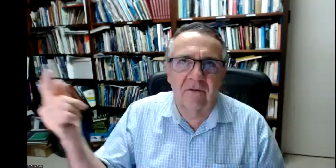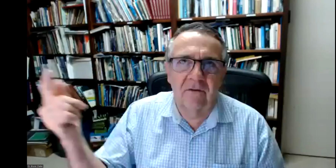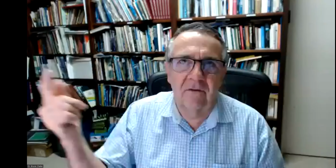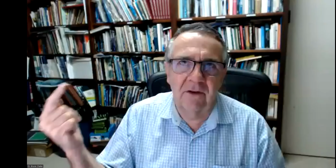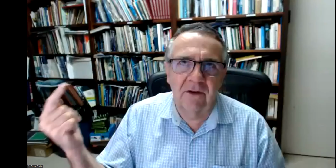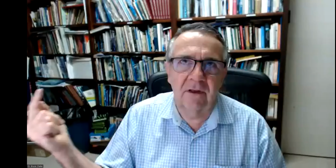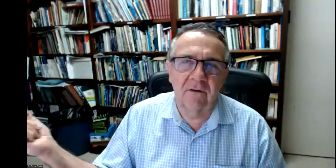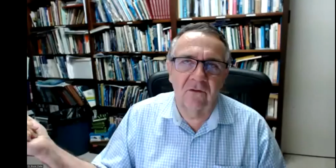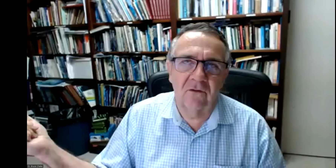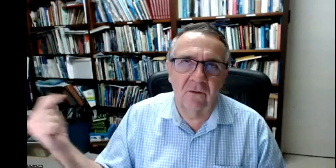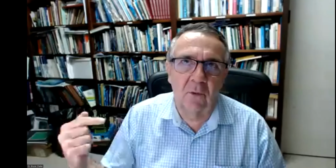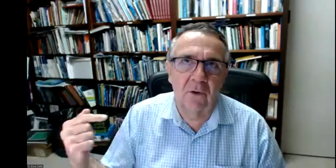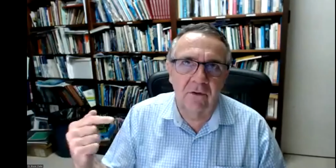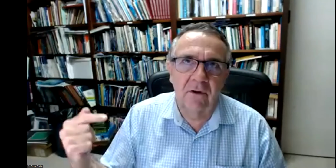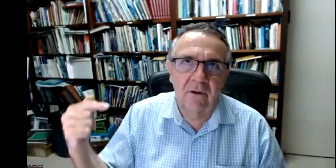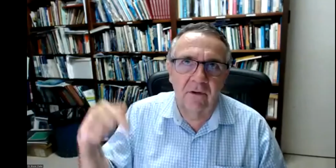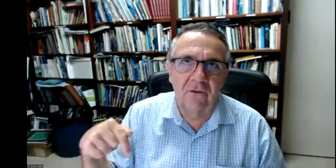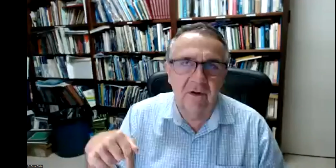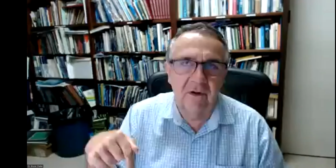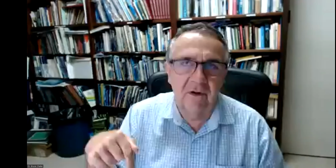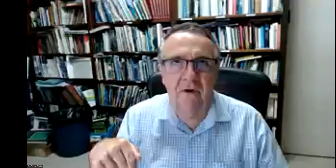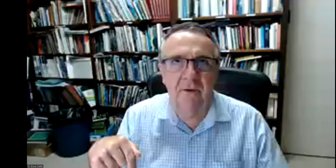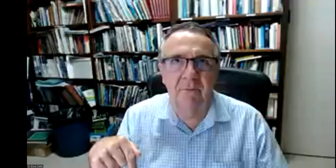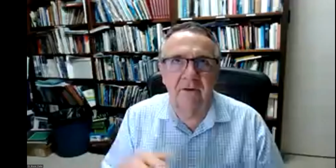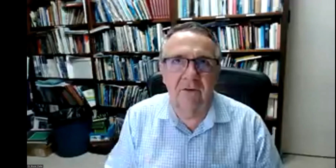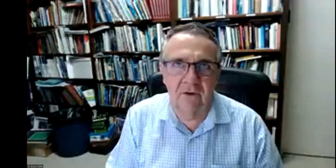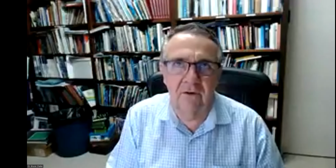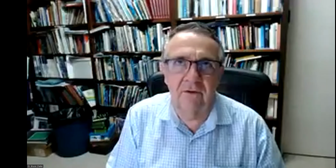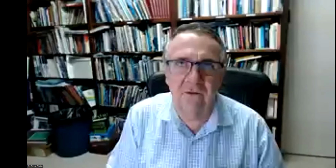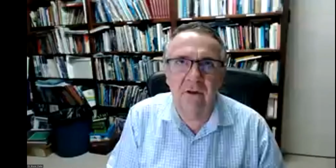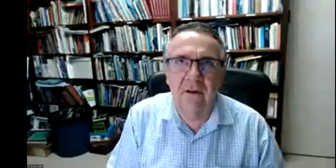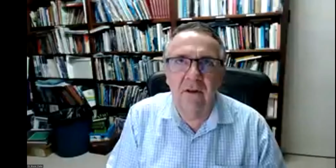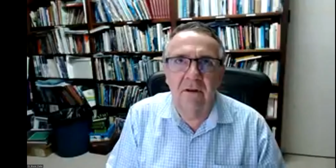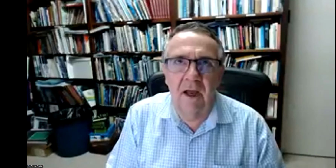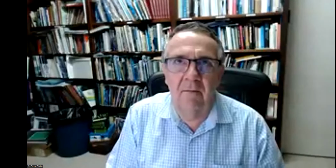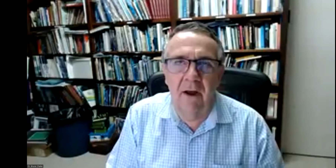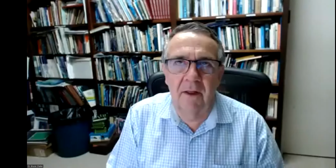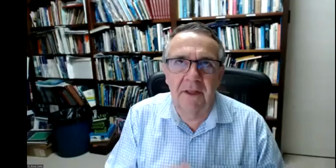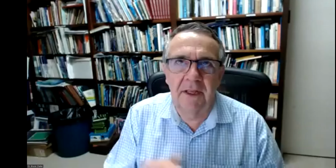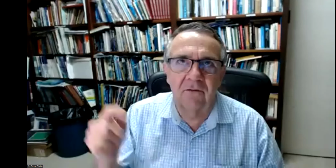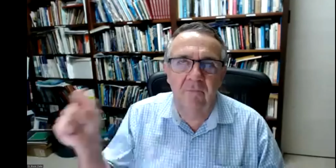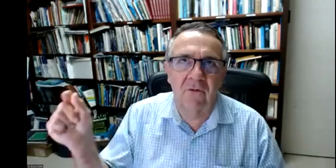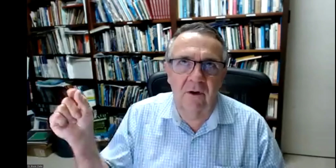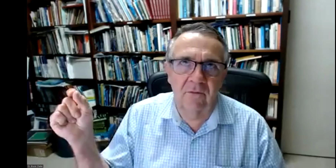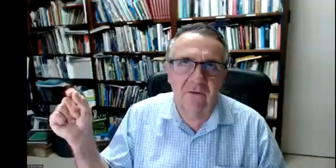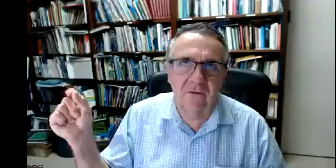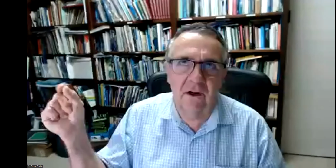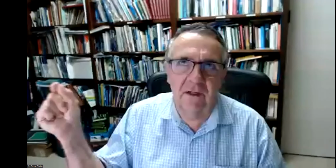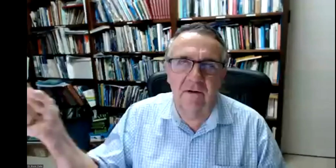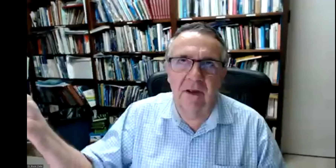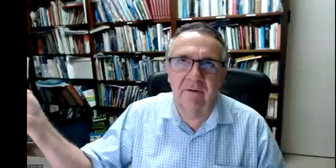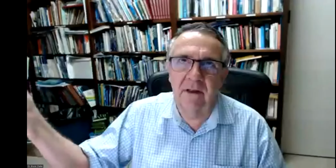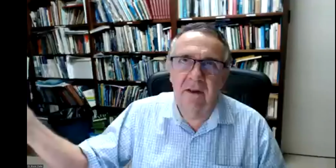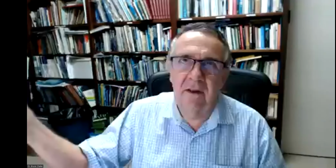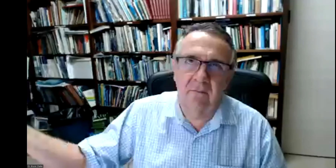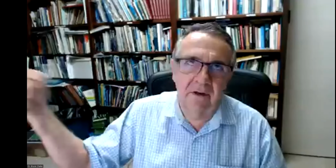And telemedicine can support those teams to provide a better service. I think sometimes the